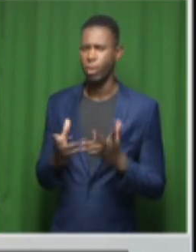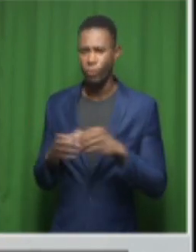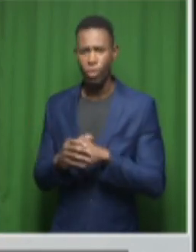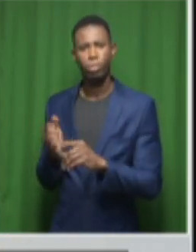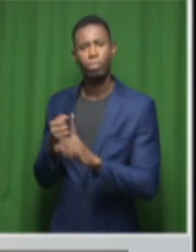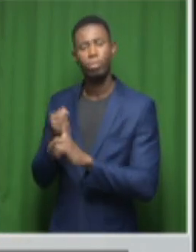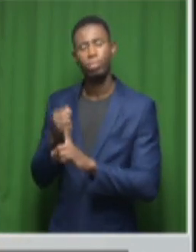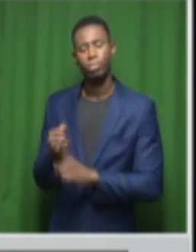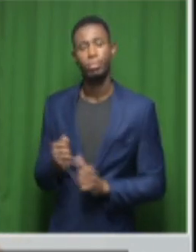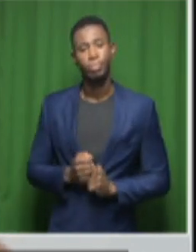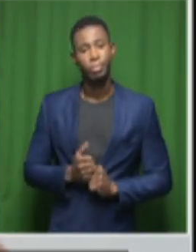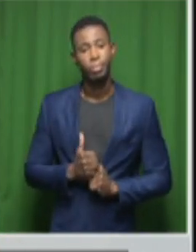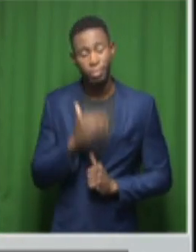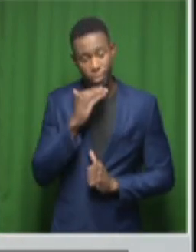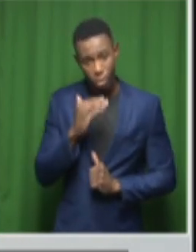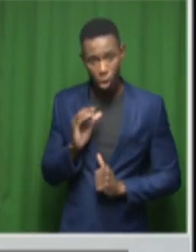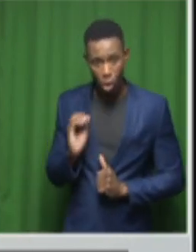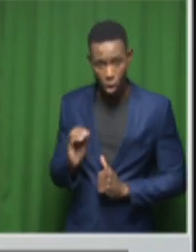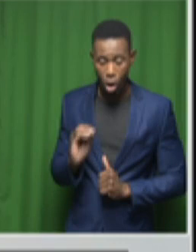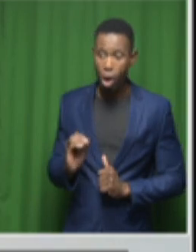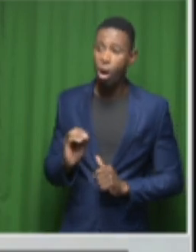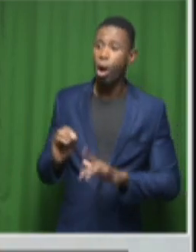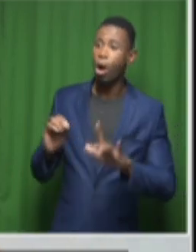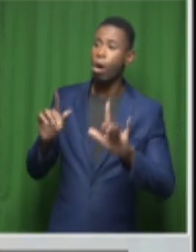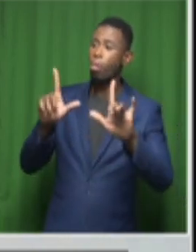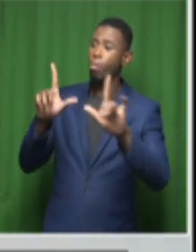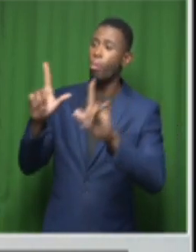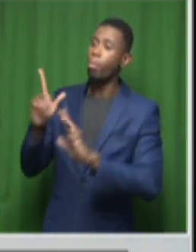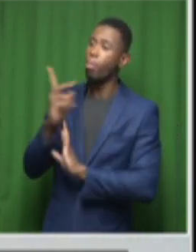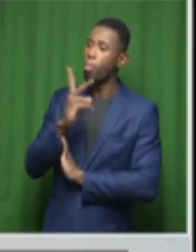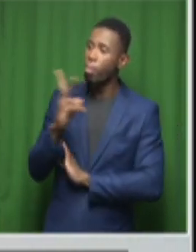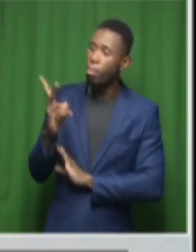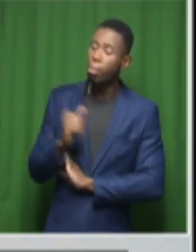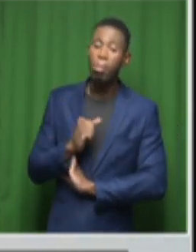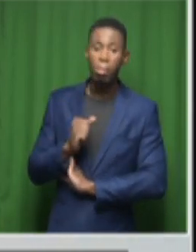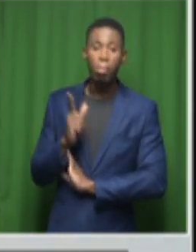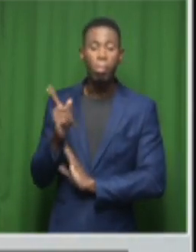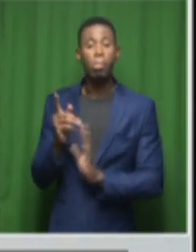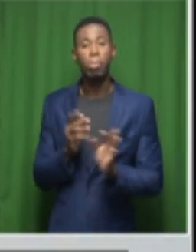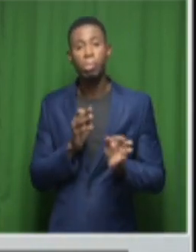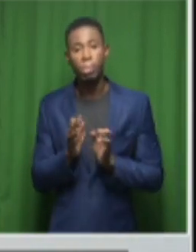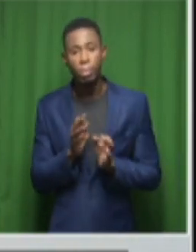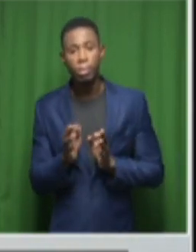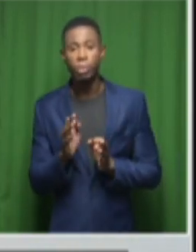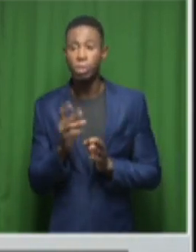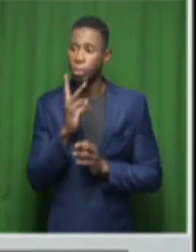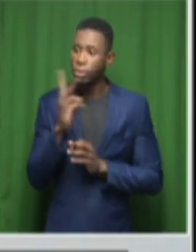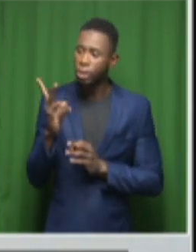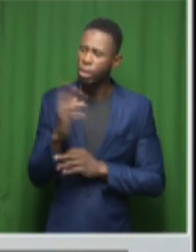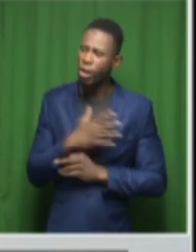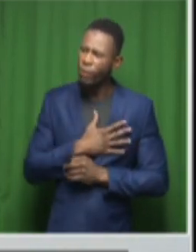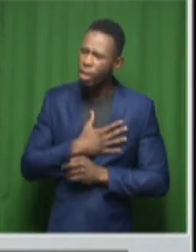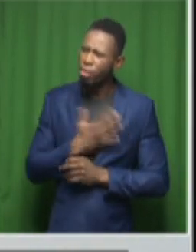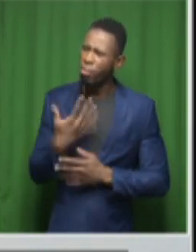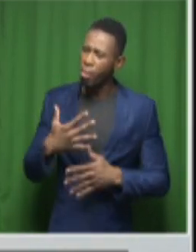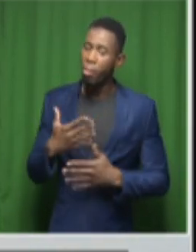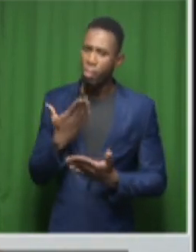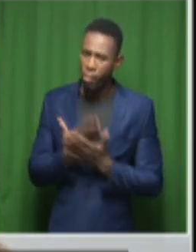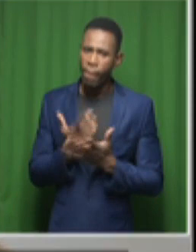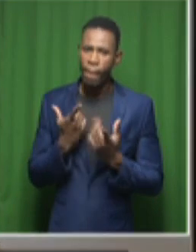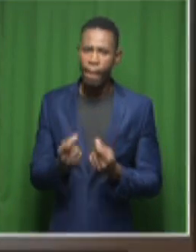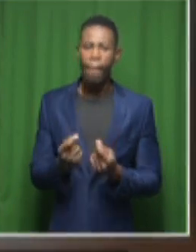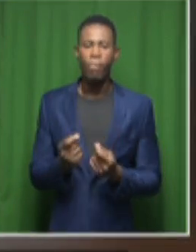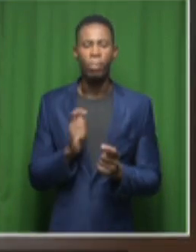there that talk about how changes could be made with including more people, with helping build